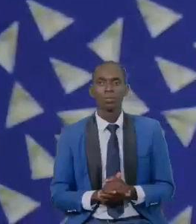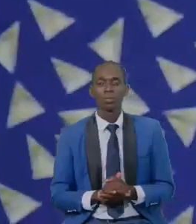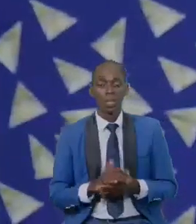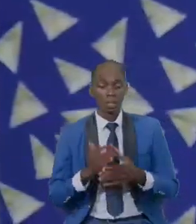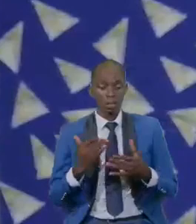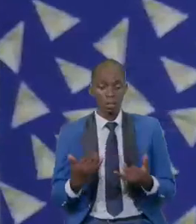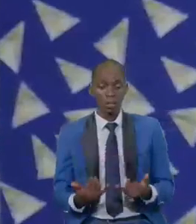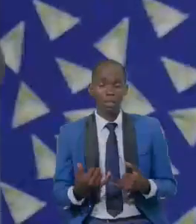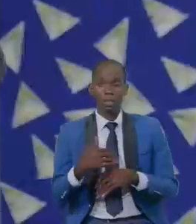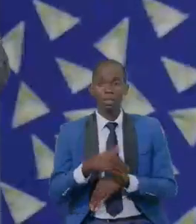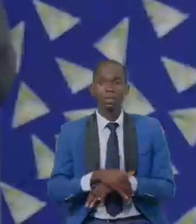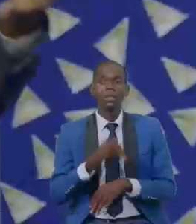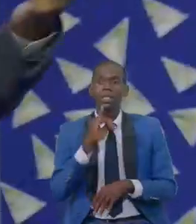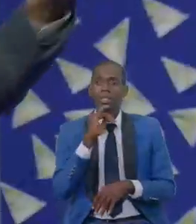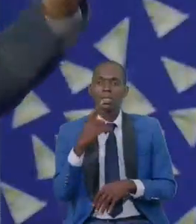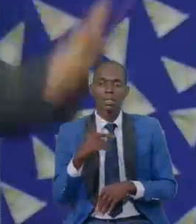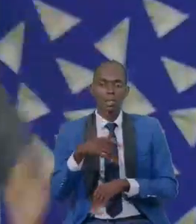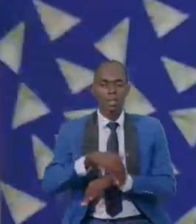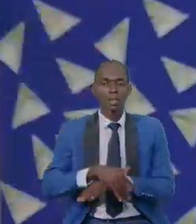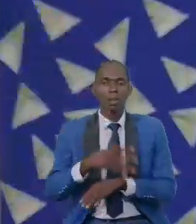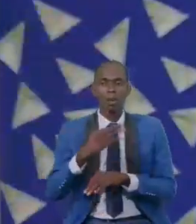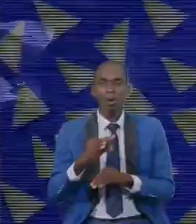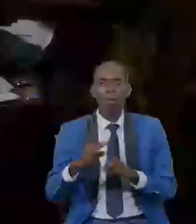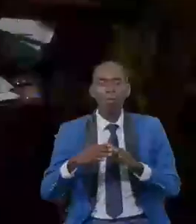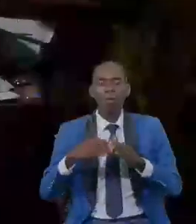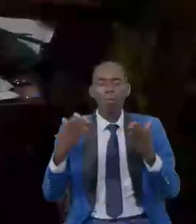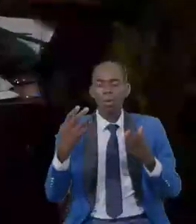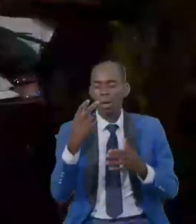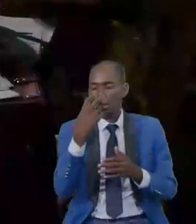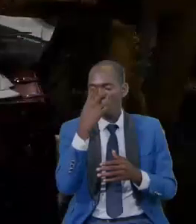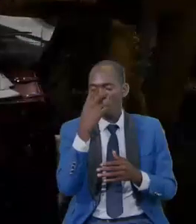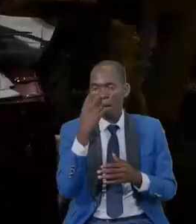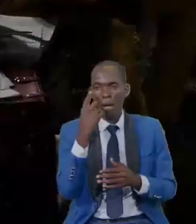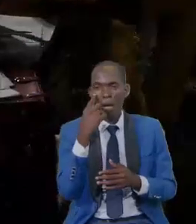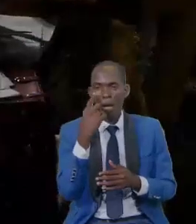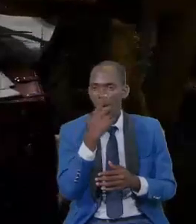Tonight is the night of opening blind eyes.